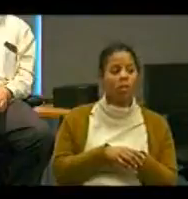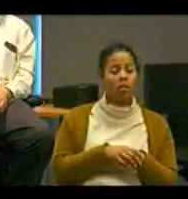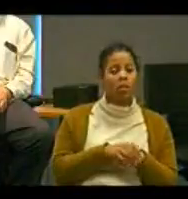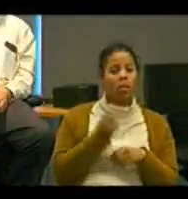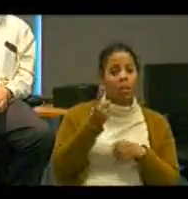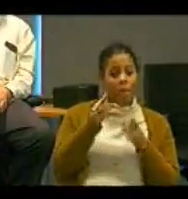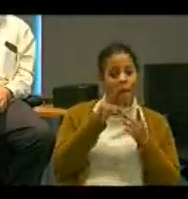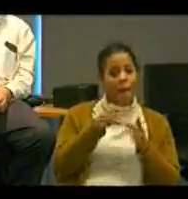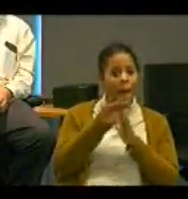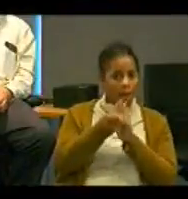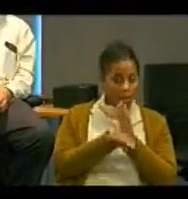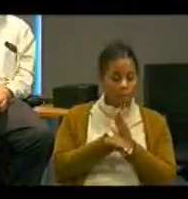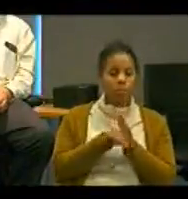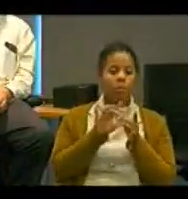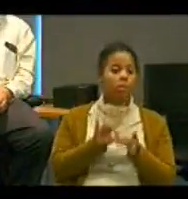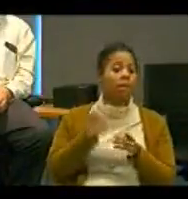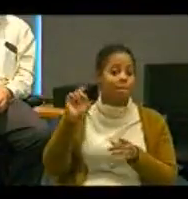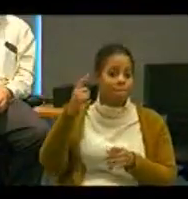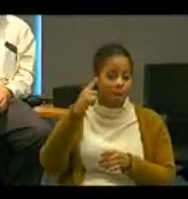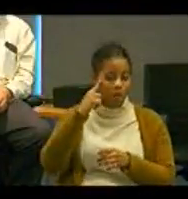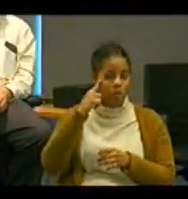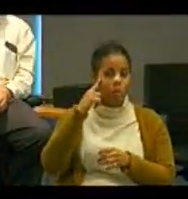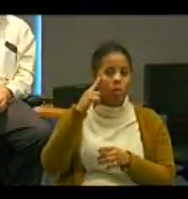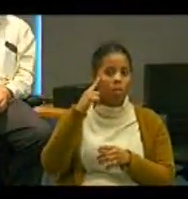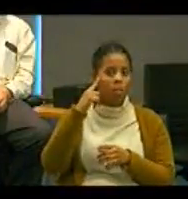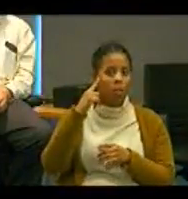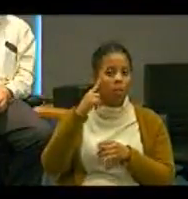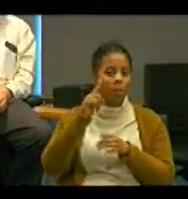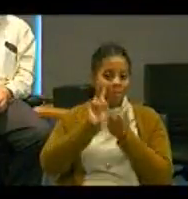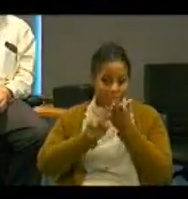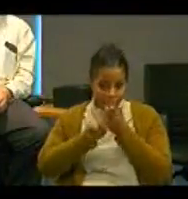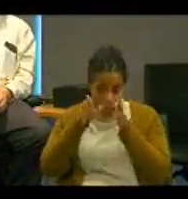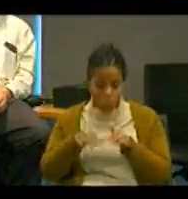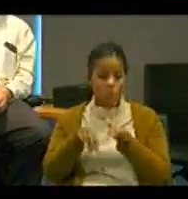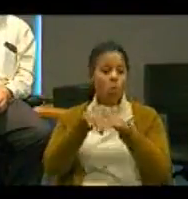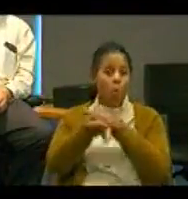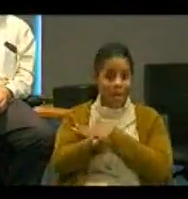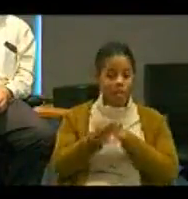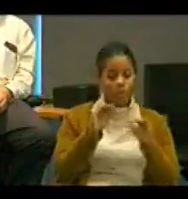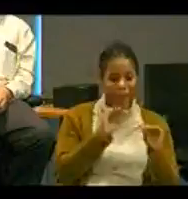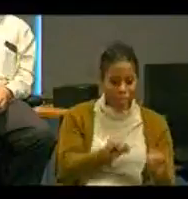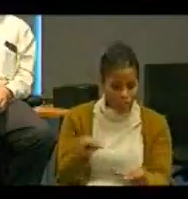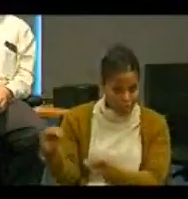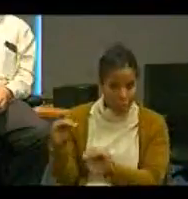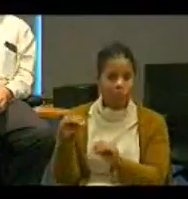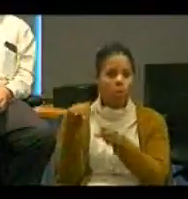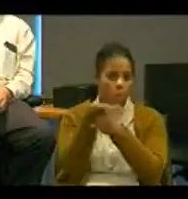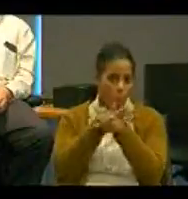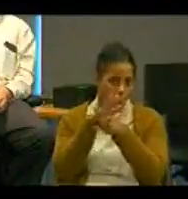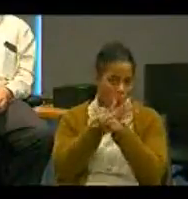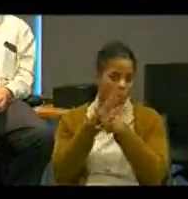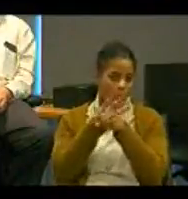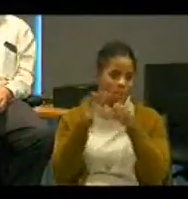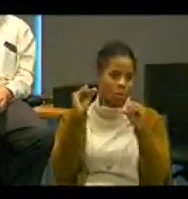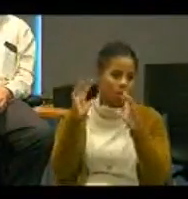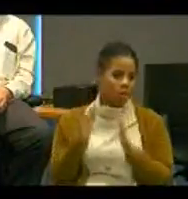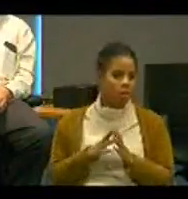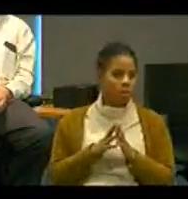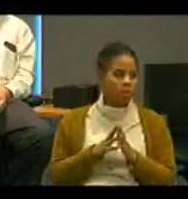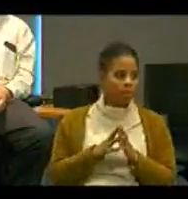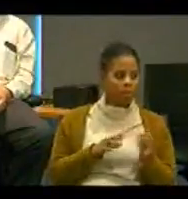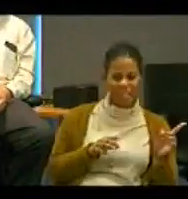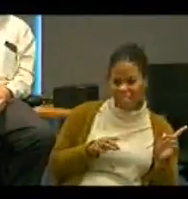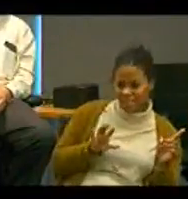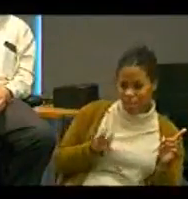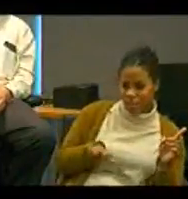federal investigators swoop in, use their own judgment to second guess local educators, that's the element that must go. 1